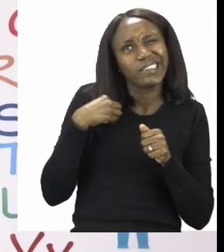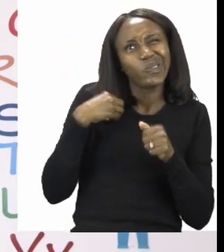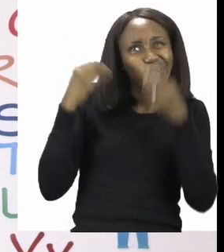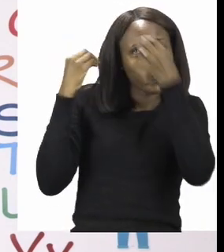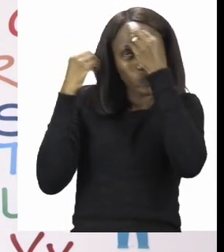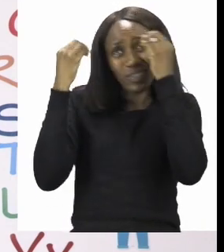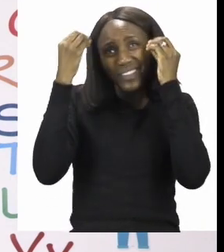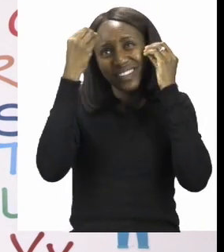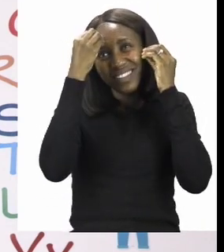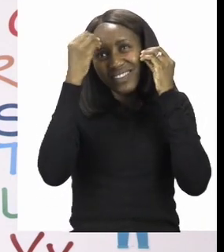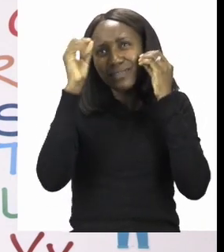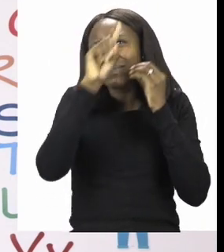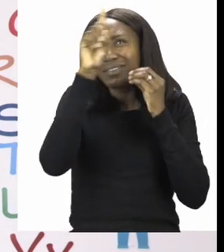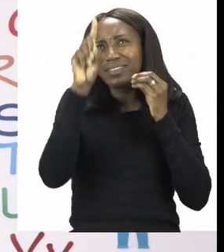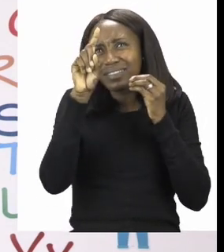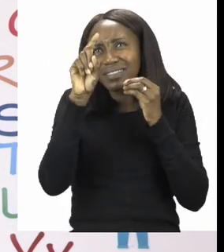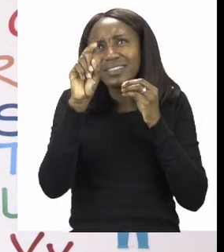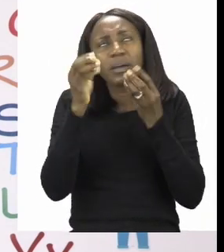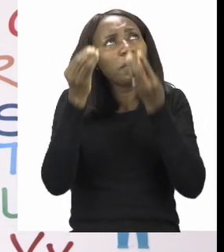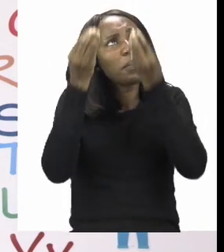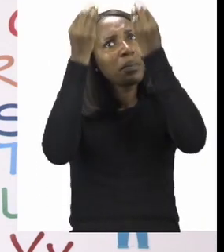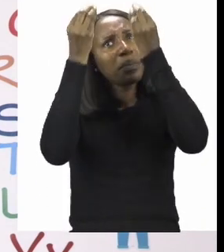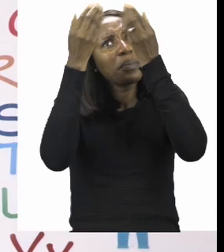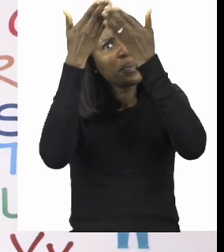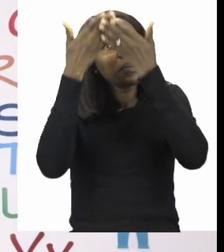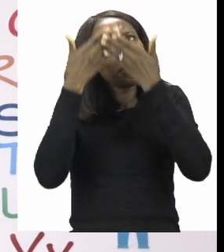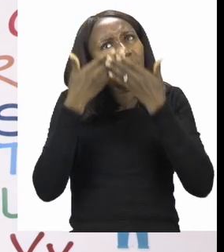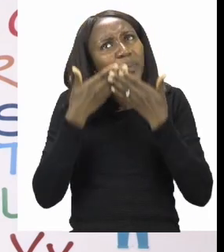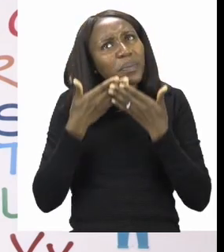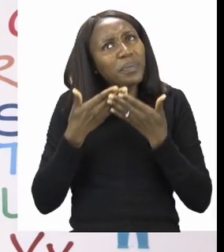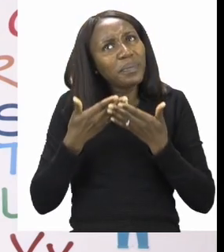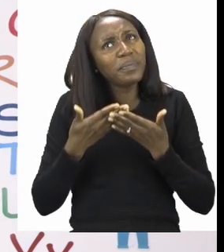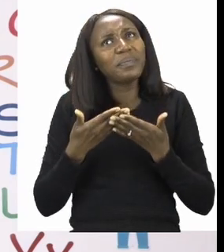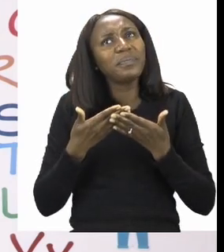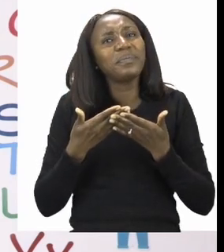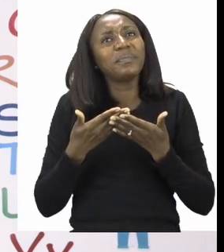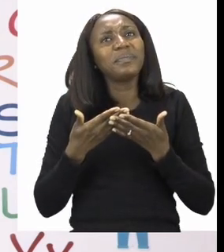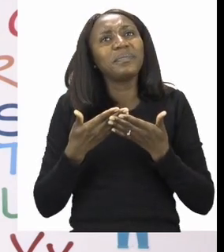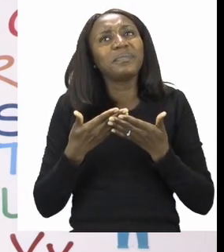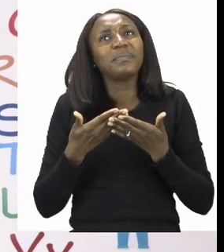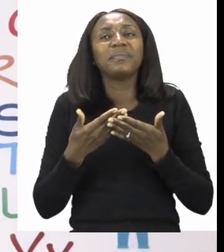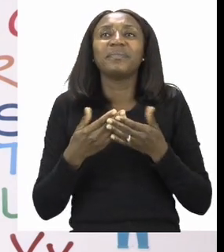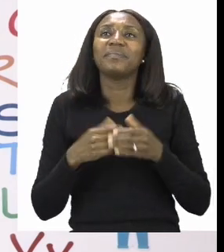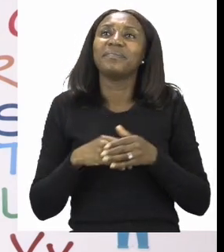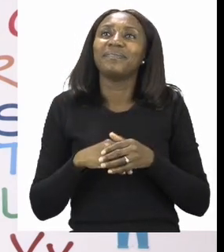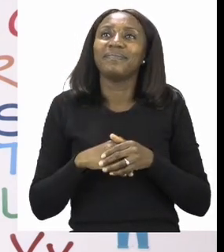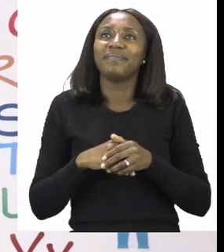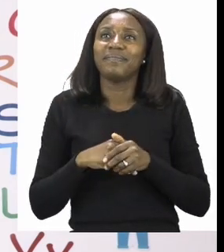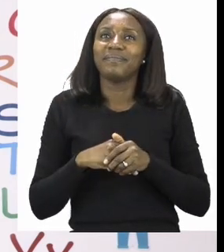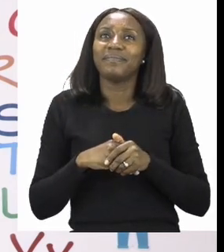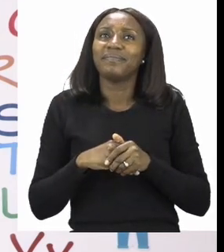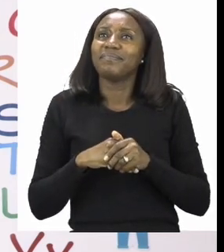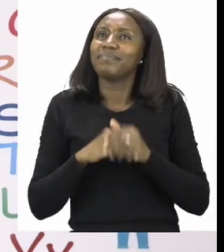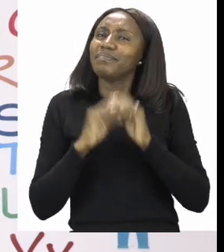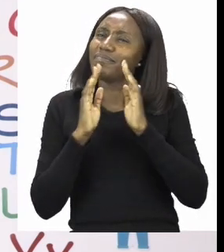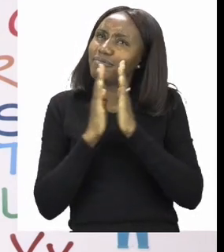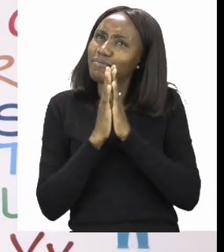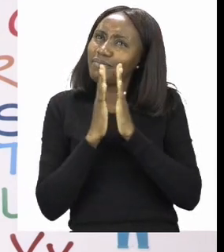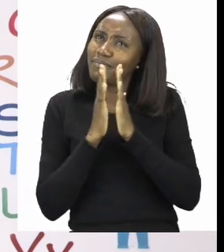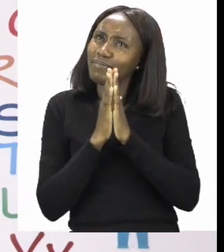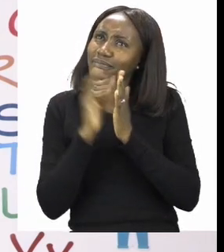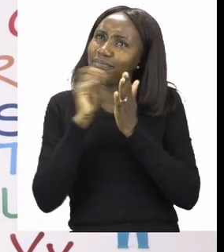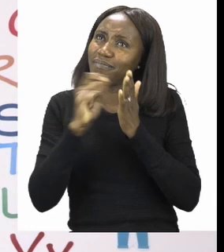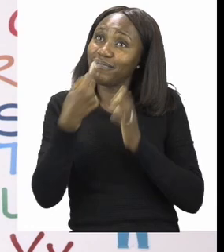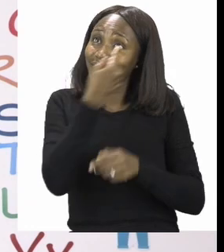don't understand, that's okay. You can always ask an adult for help. But just make sure